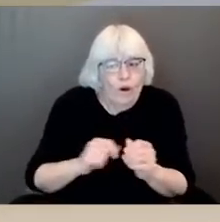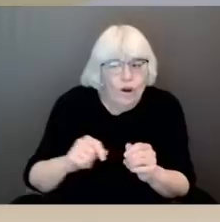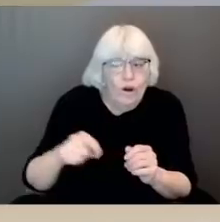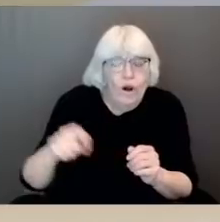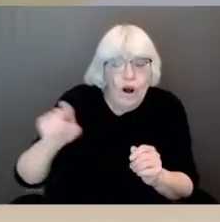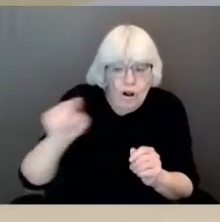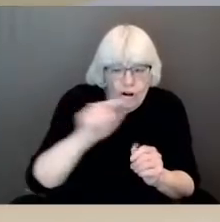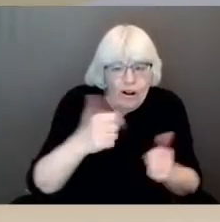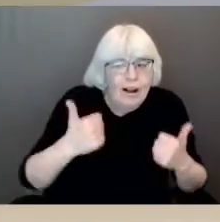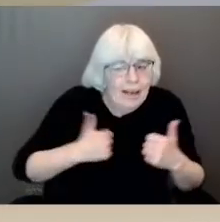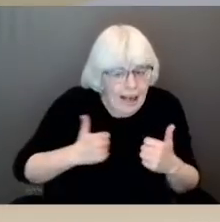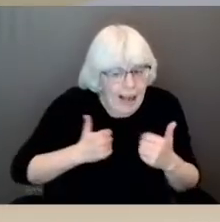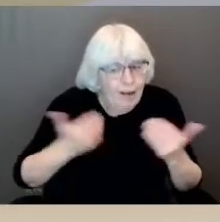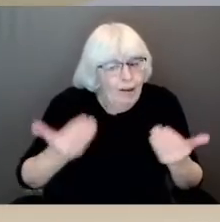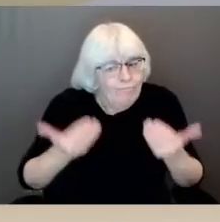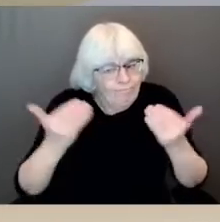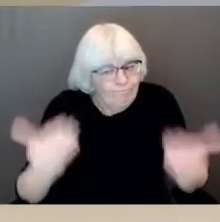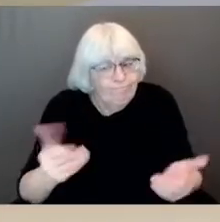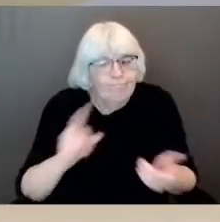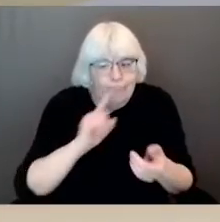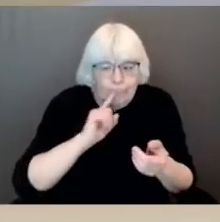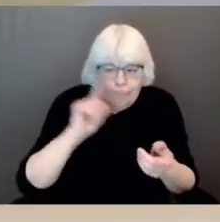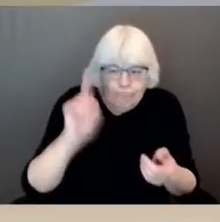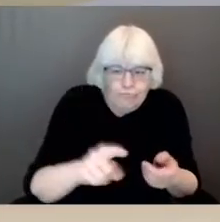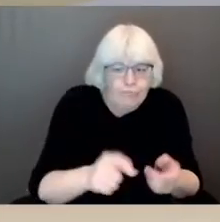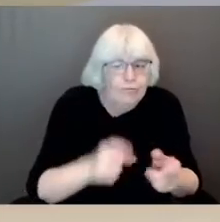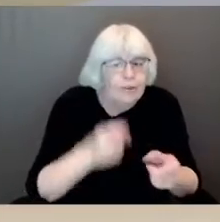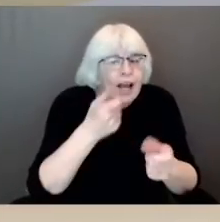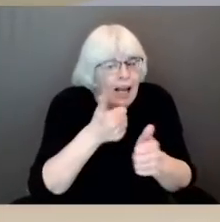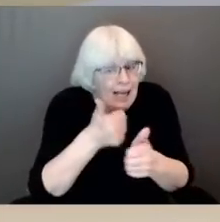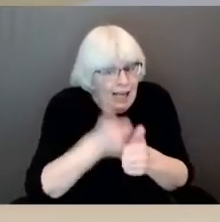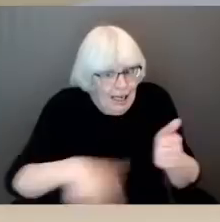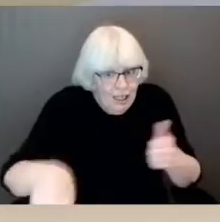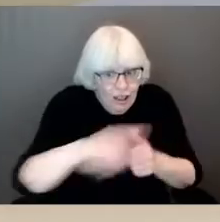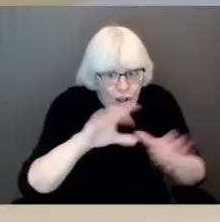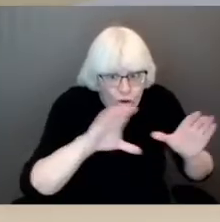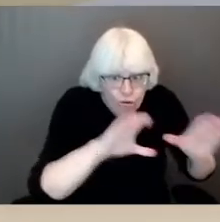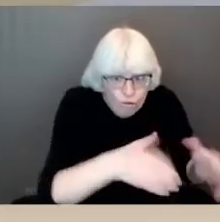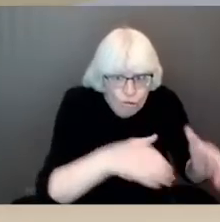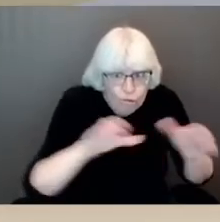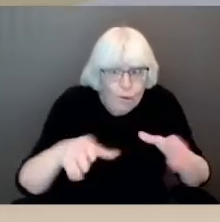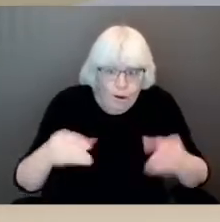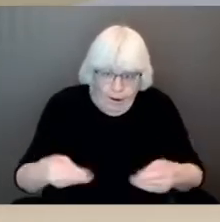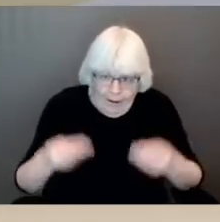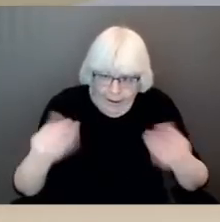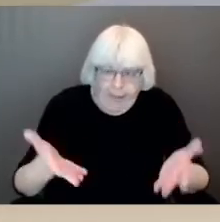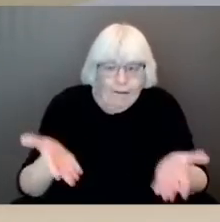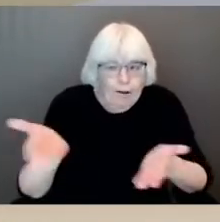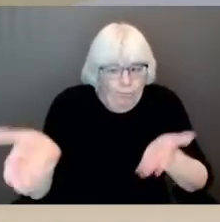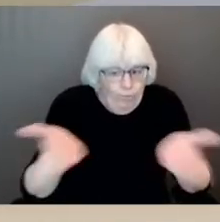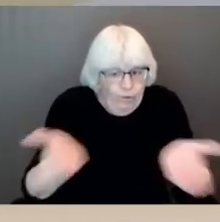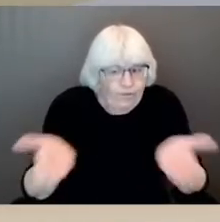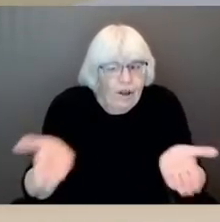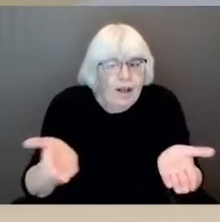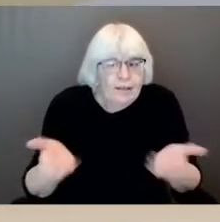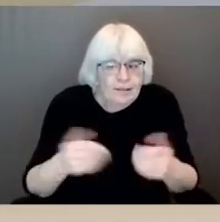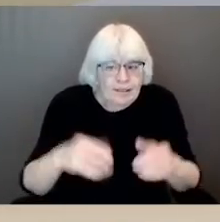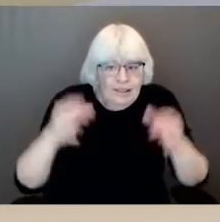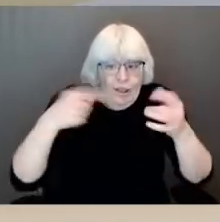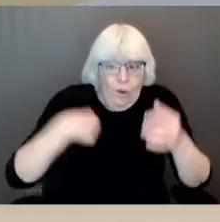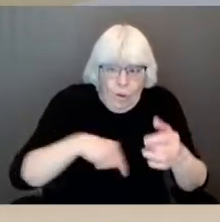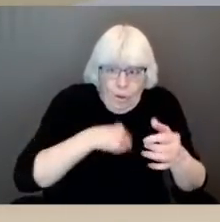for certain groups of frontline service providers. We have decided to, with this Vaccinator test